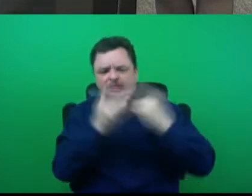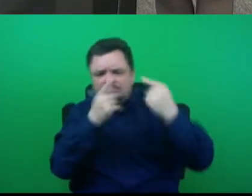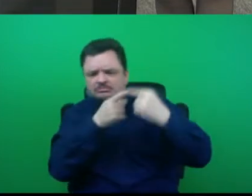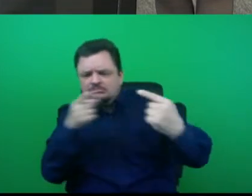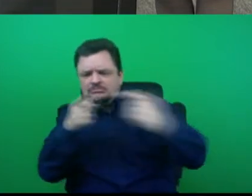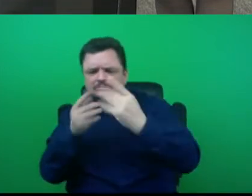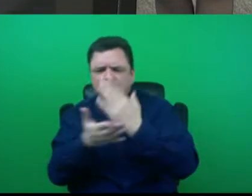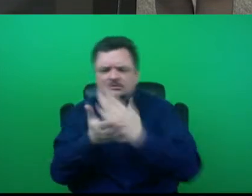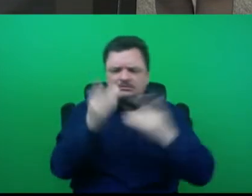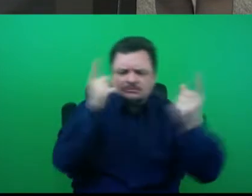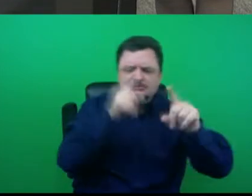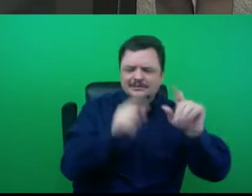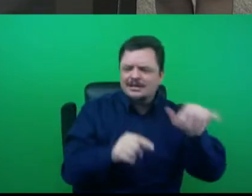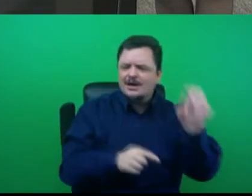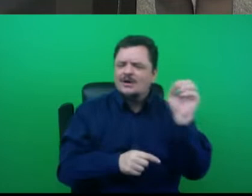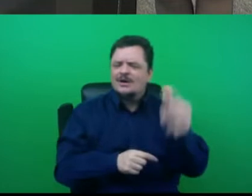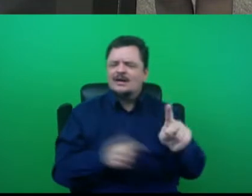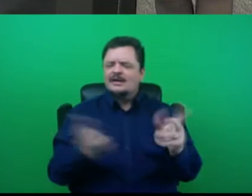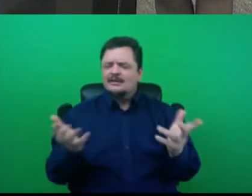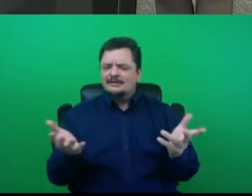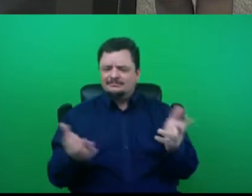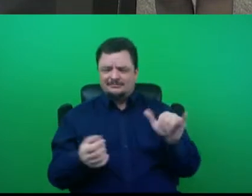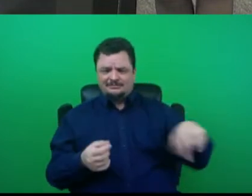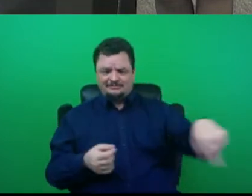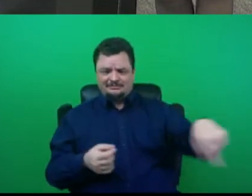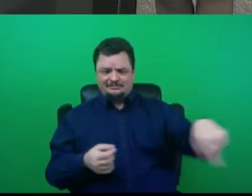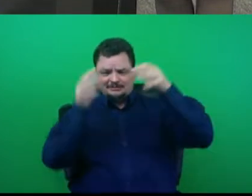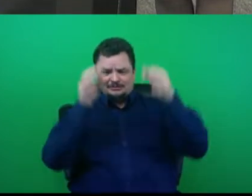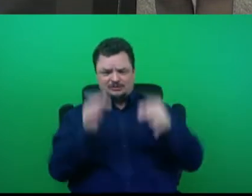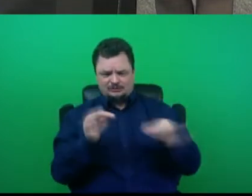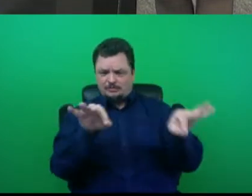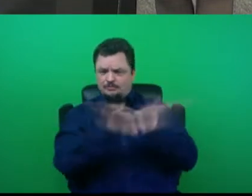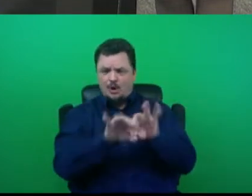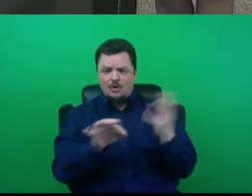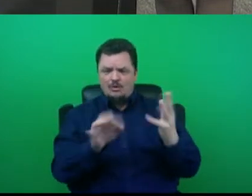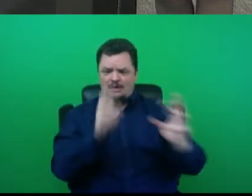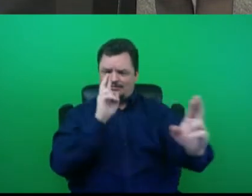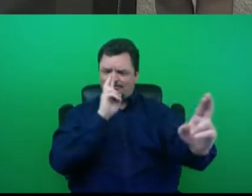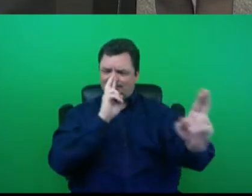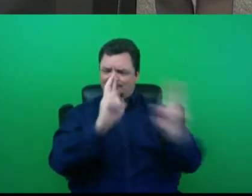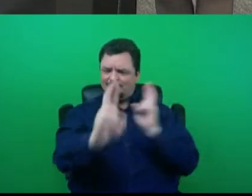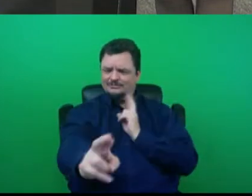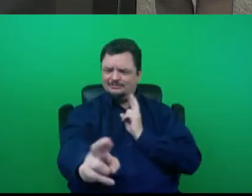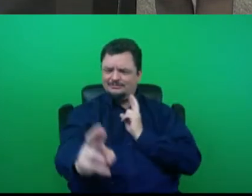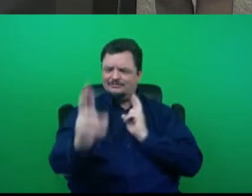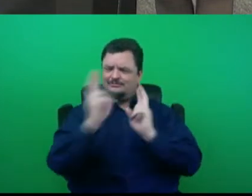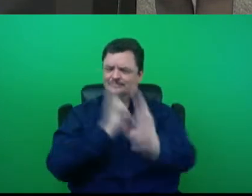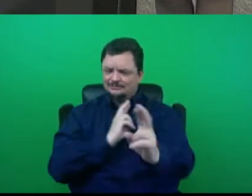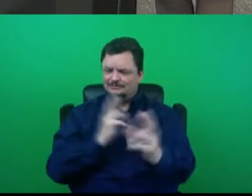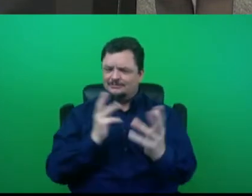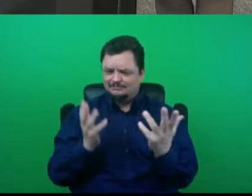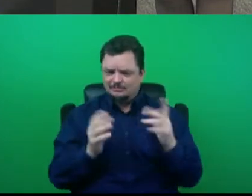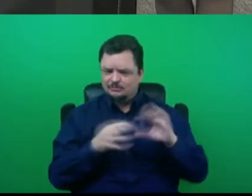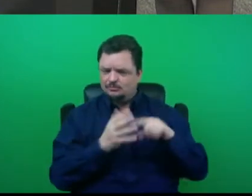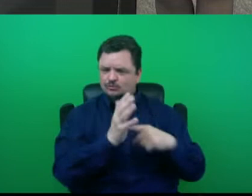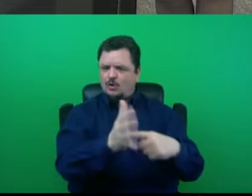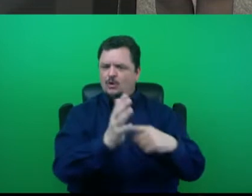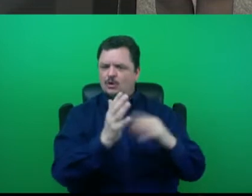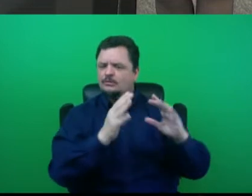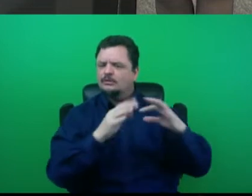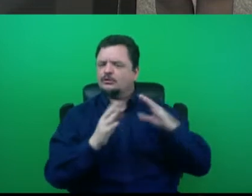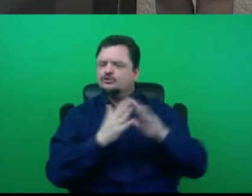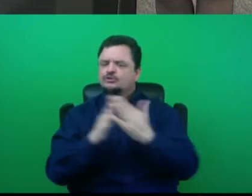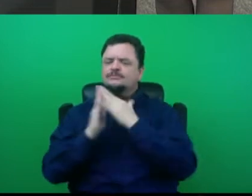each other respectfully for the community's benefit and also for our growth benefit as well. But I just wanted to